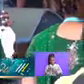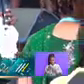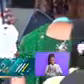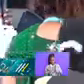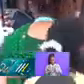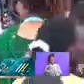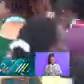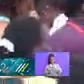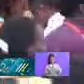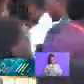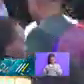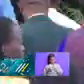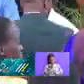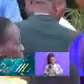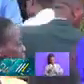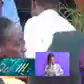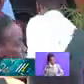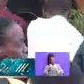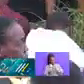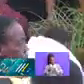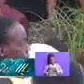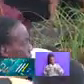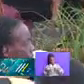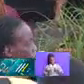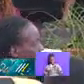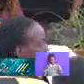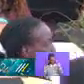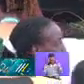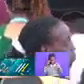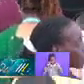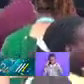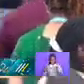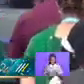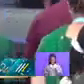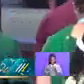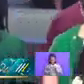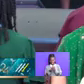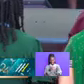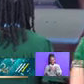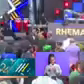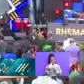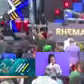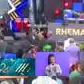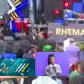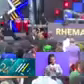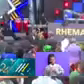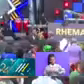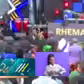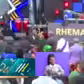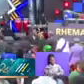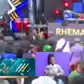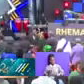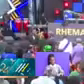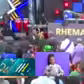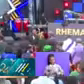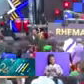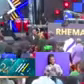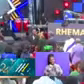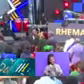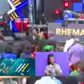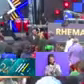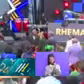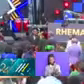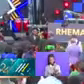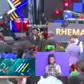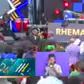altar find your way to the altar there is an evil alar that is fighting your baby and I must speak to your womb I must speak to